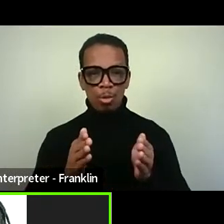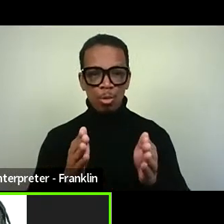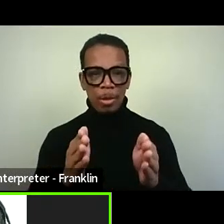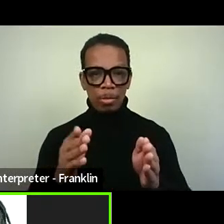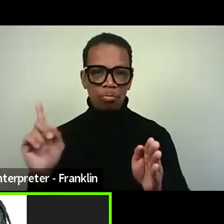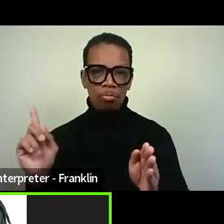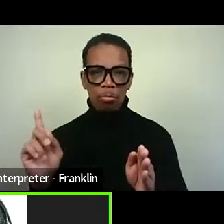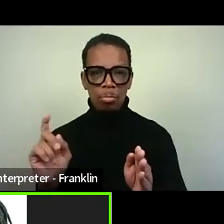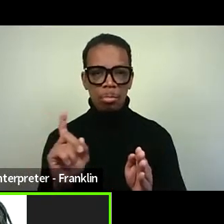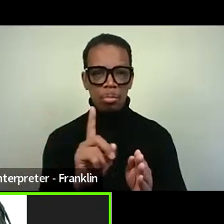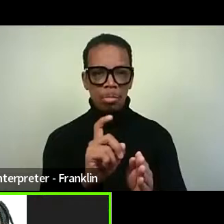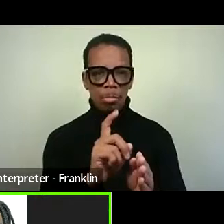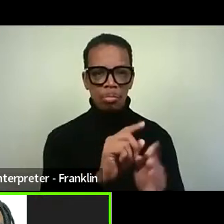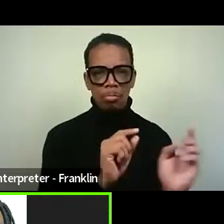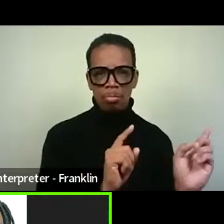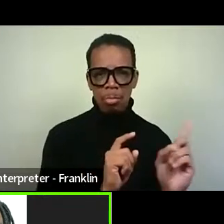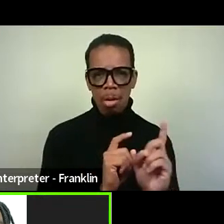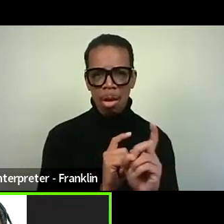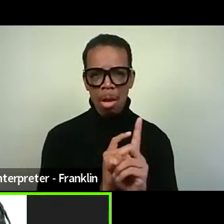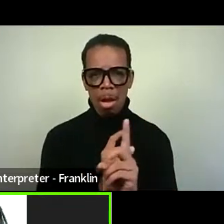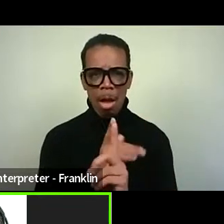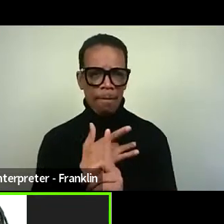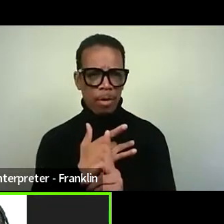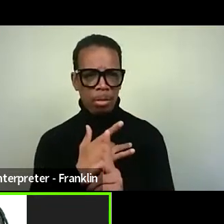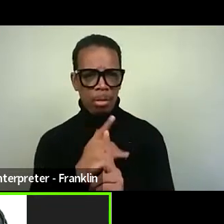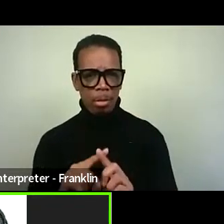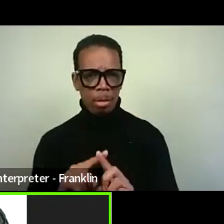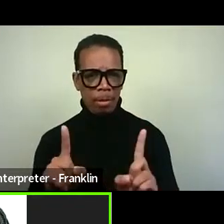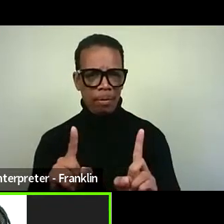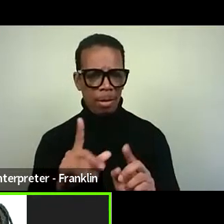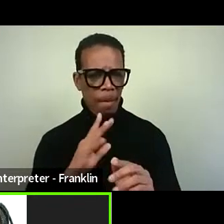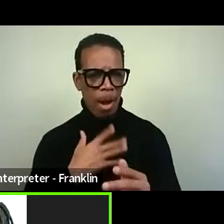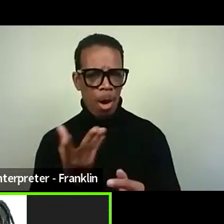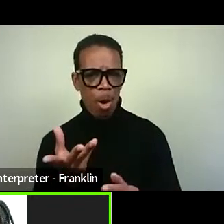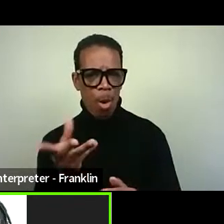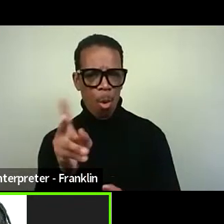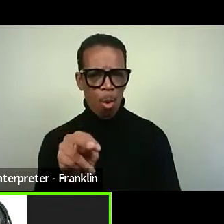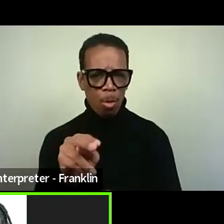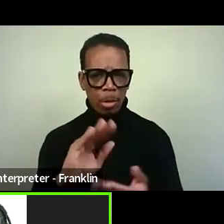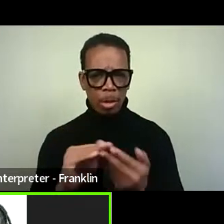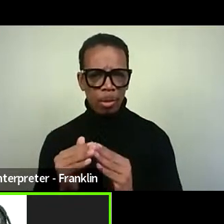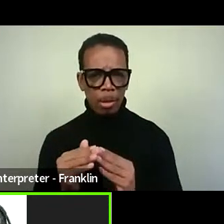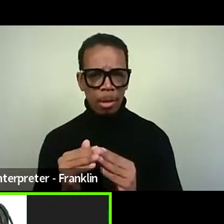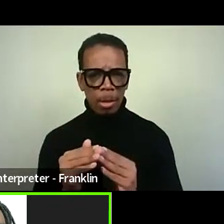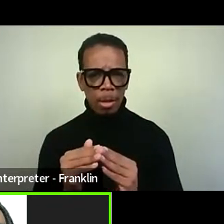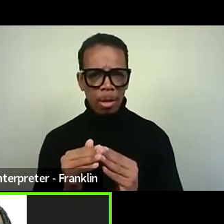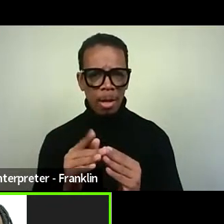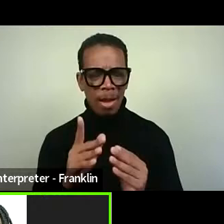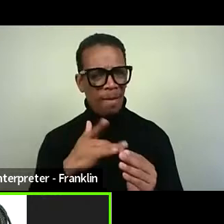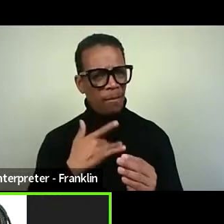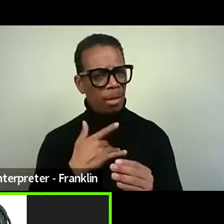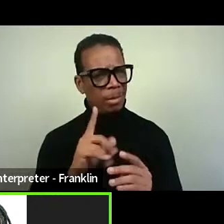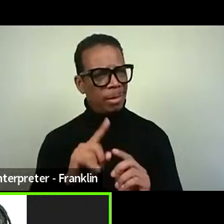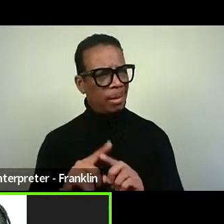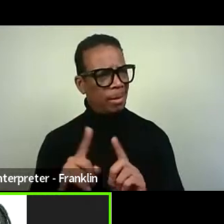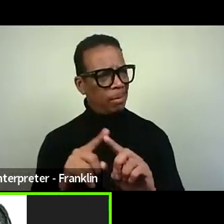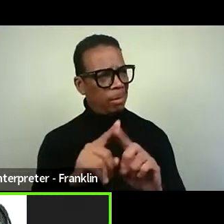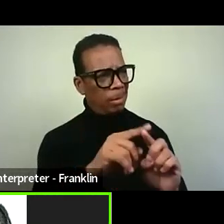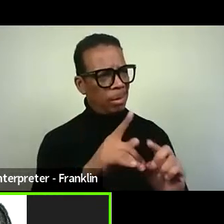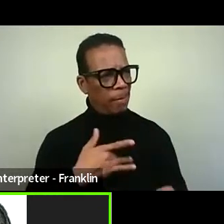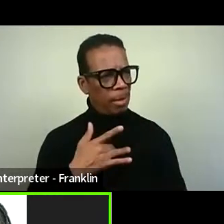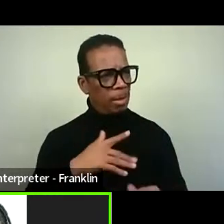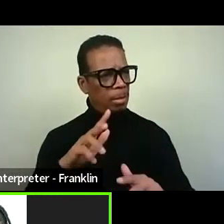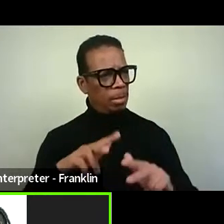my cultural experiences in my own community. So that was a big sense of irony that it took me a while to kind